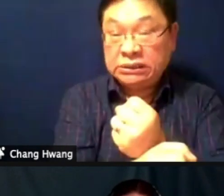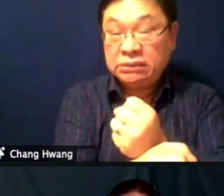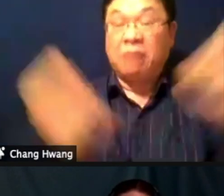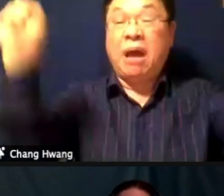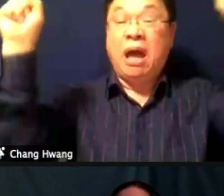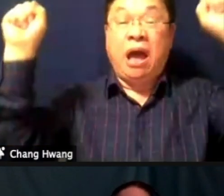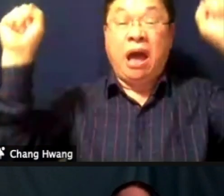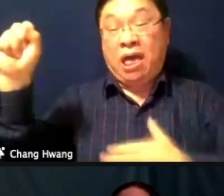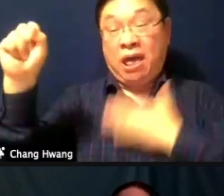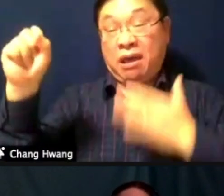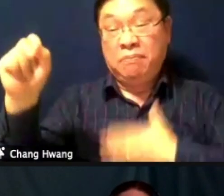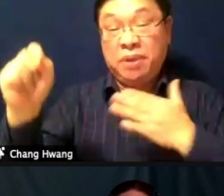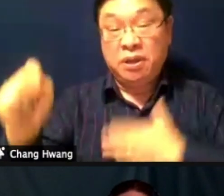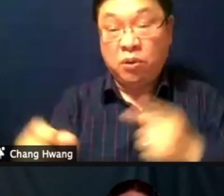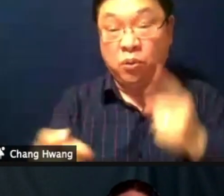gave up